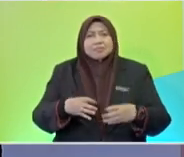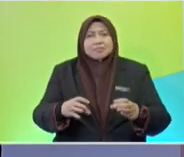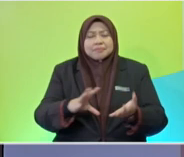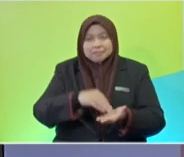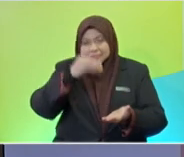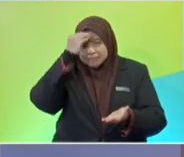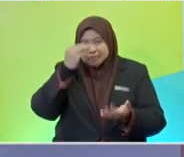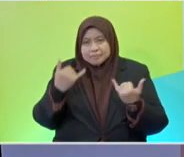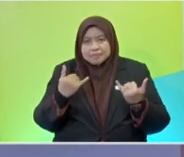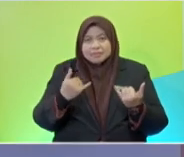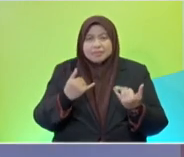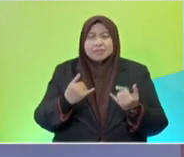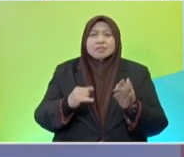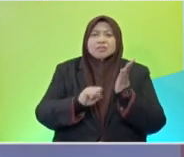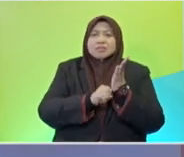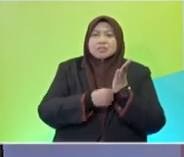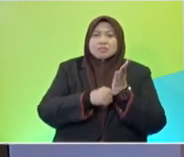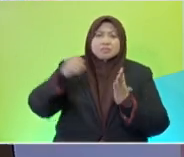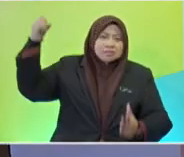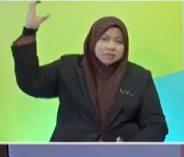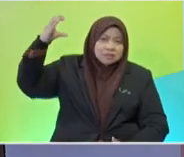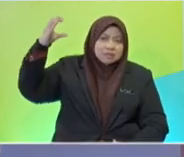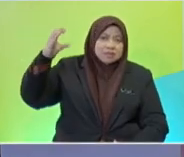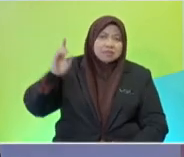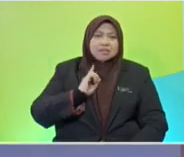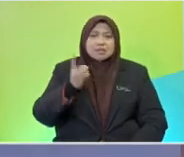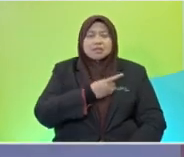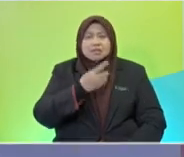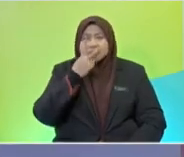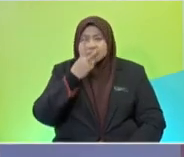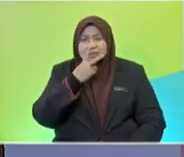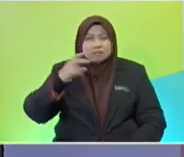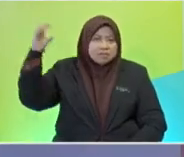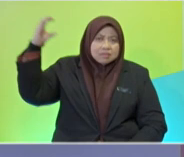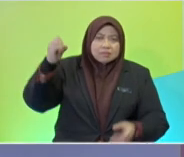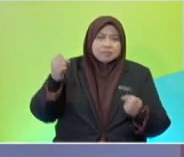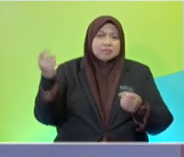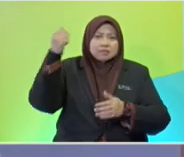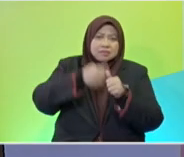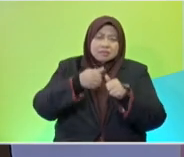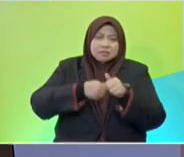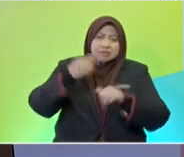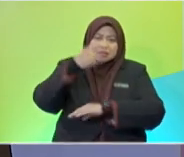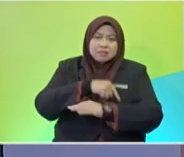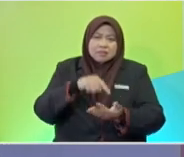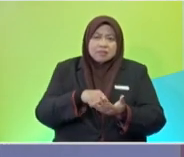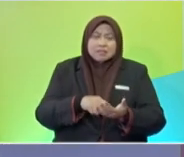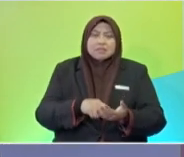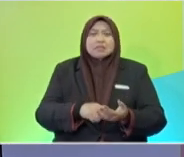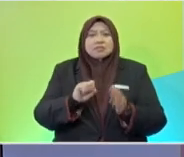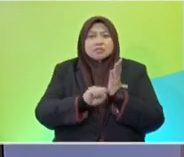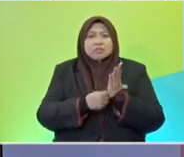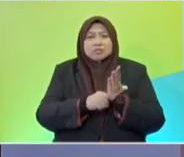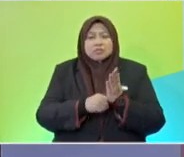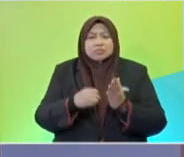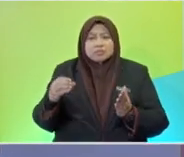sources of light. So we see light everywhere, every day. Mm-hmm. So where does this light come from? So we can categorize the sources of light in